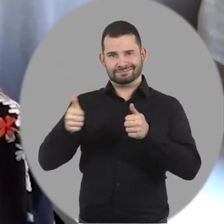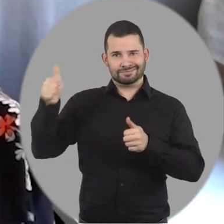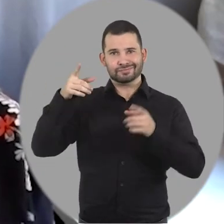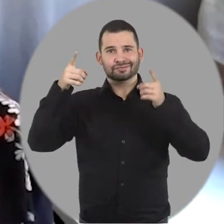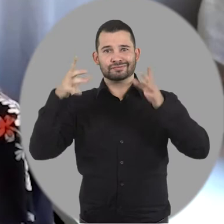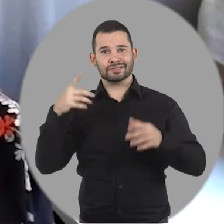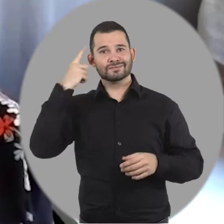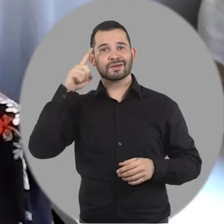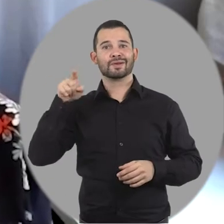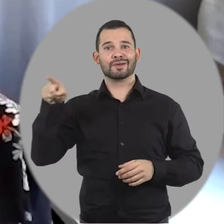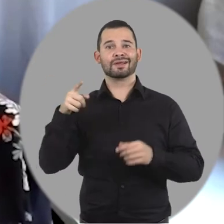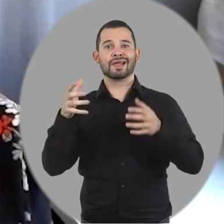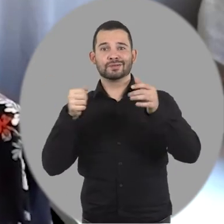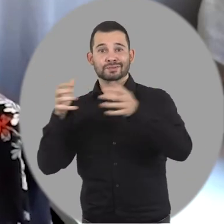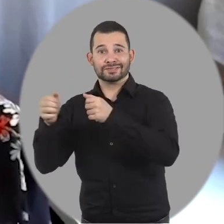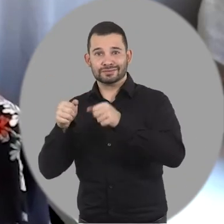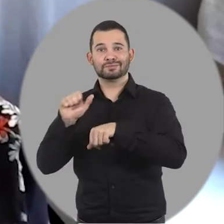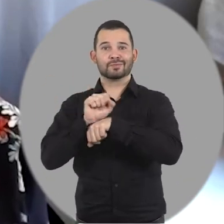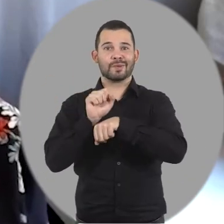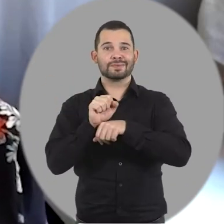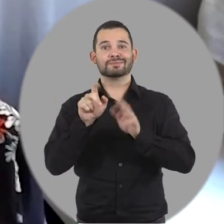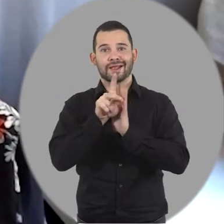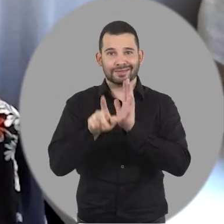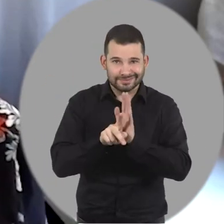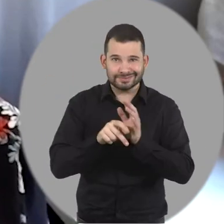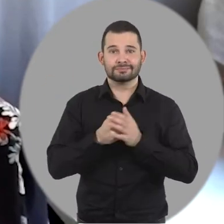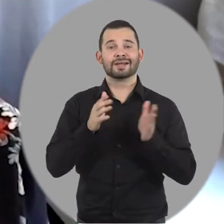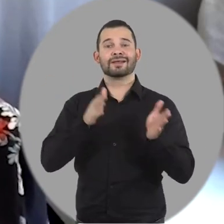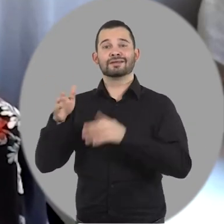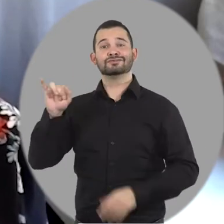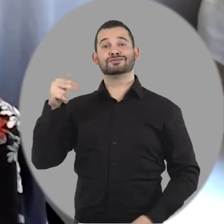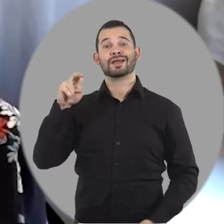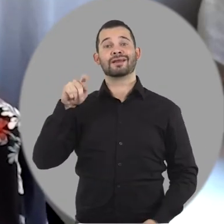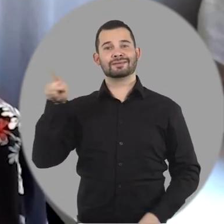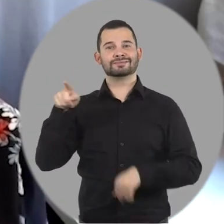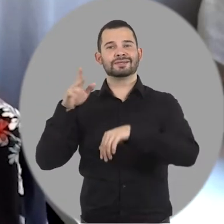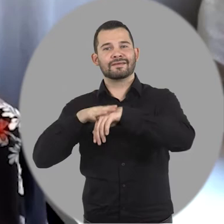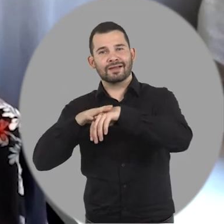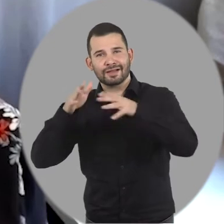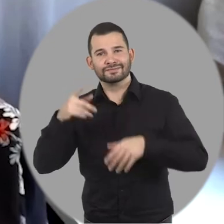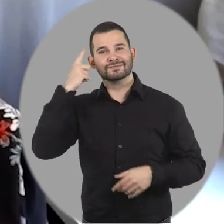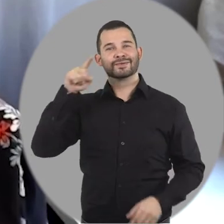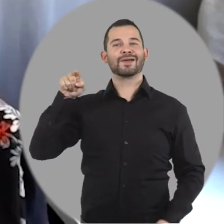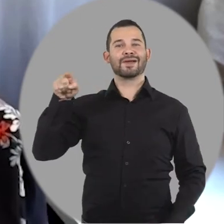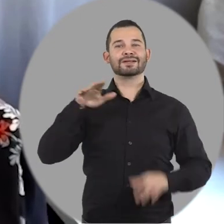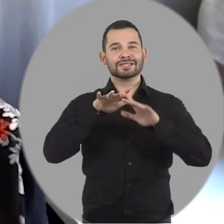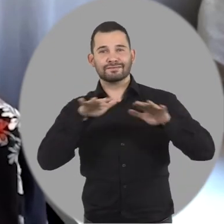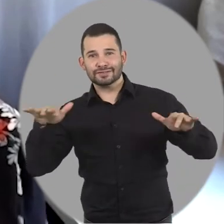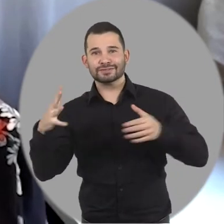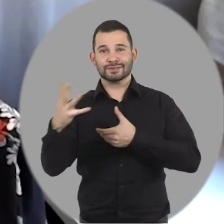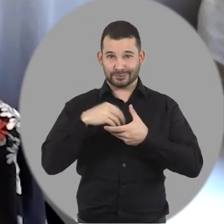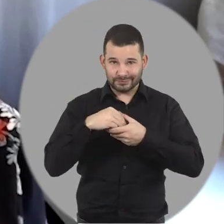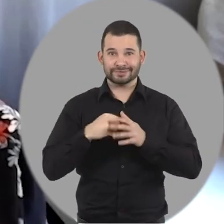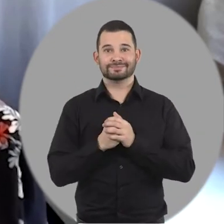Nguyen, Advisor, Equity, Diversity, and Inclusion. I look forward to hearing their presentation on their journey of